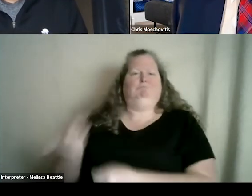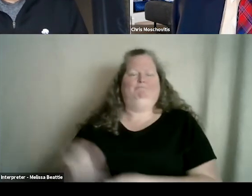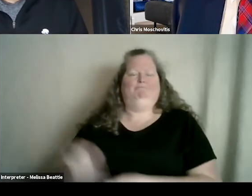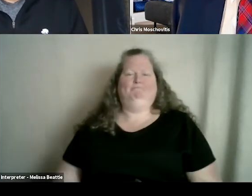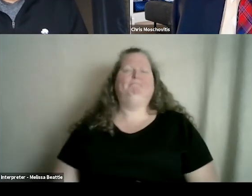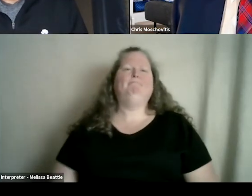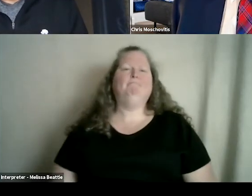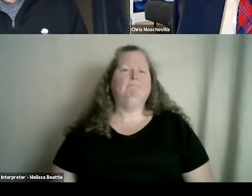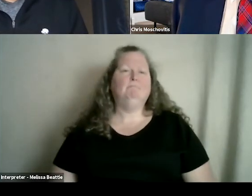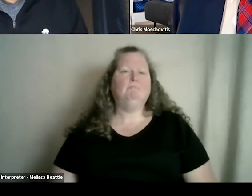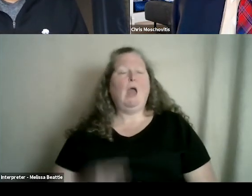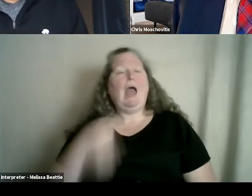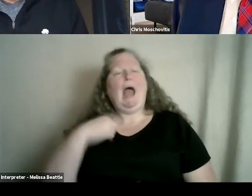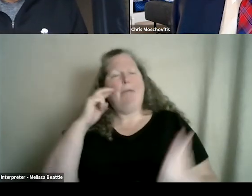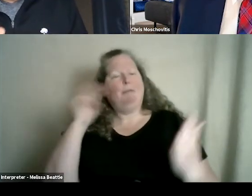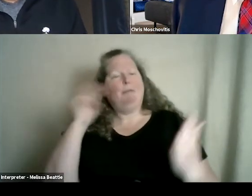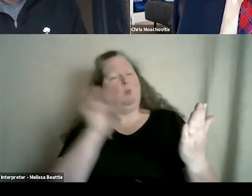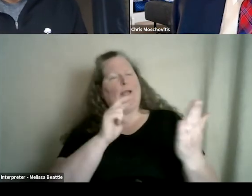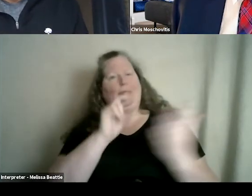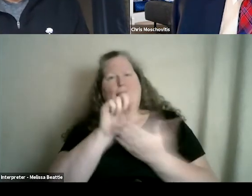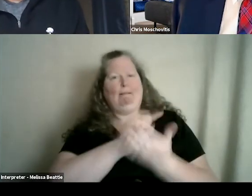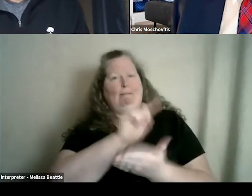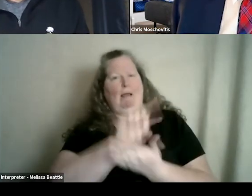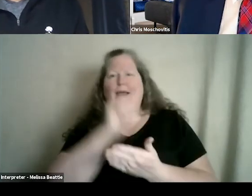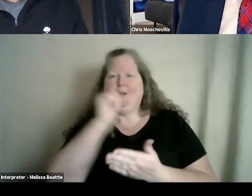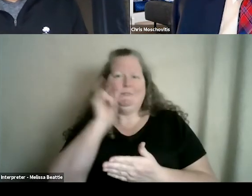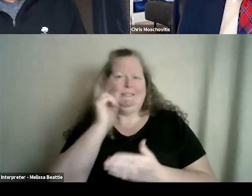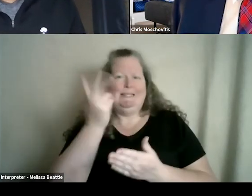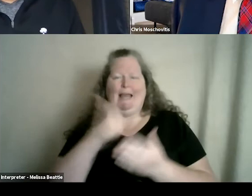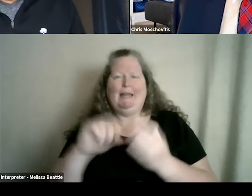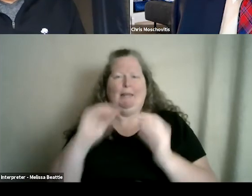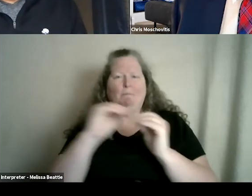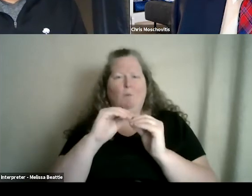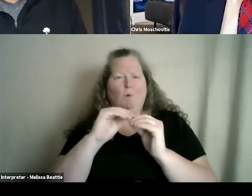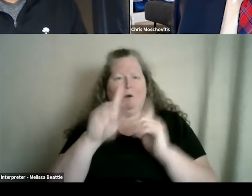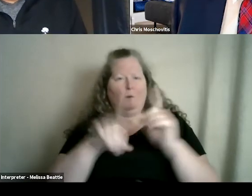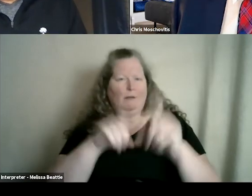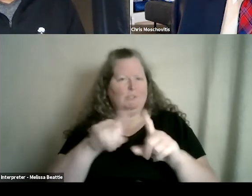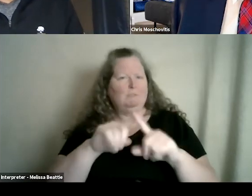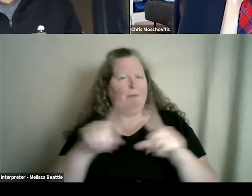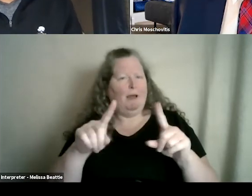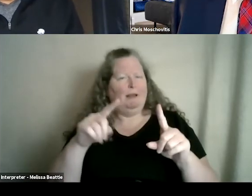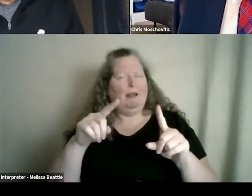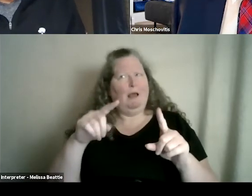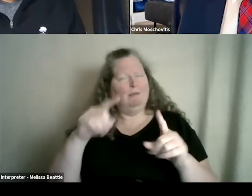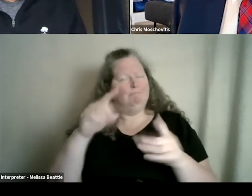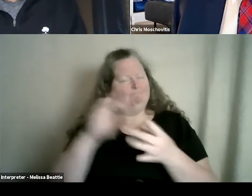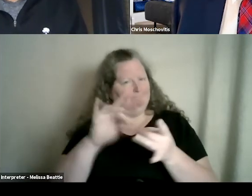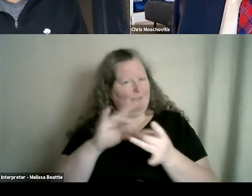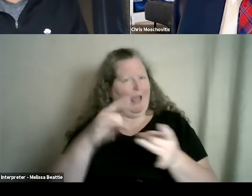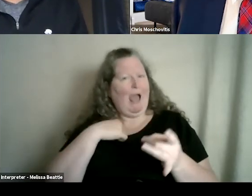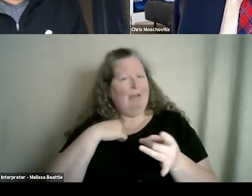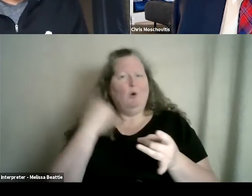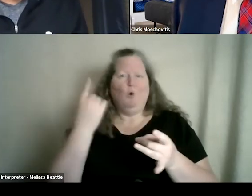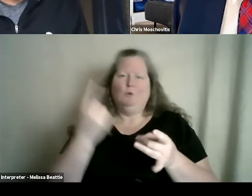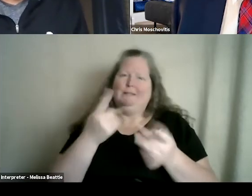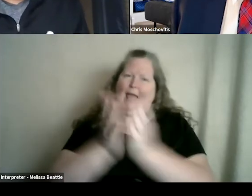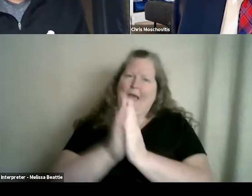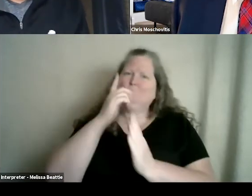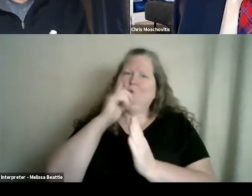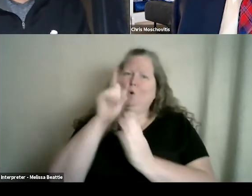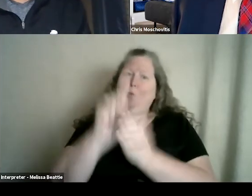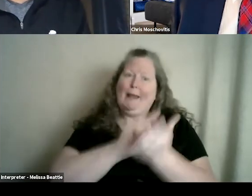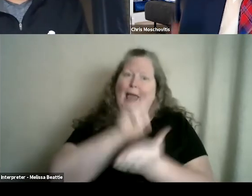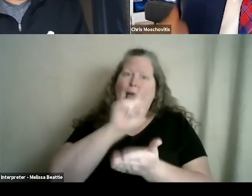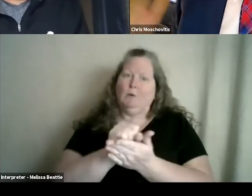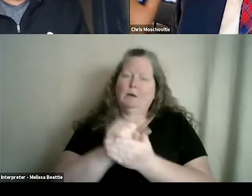Well, I'm looking at the clock. I don't see any more questions, but I do want to say that I only asked for an hour, and most of our speakers have actually given us a little extra time. It's